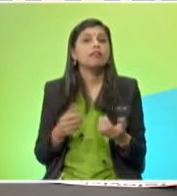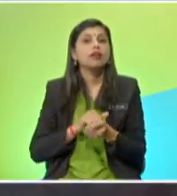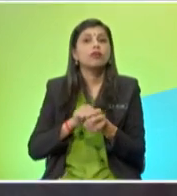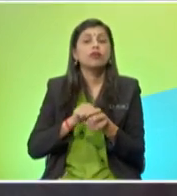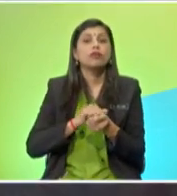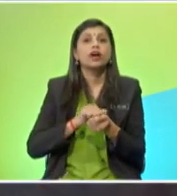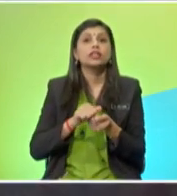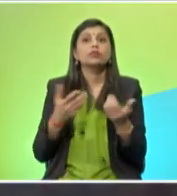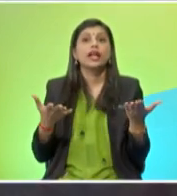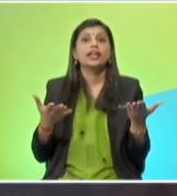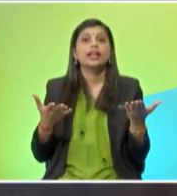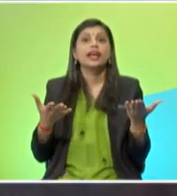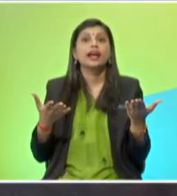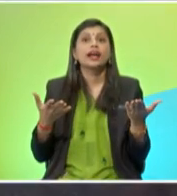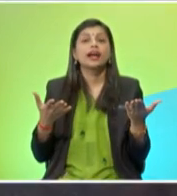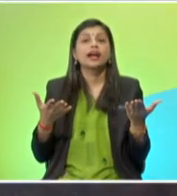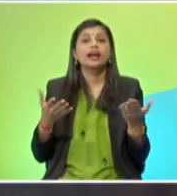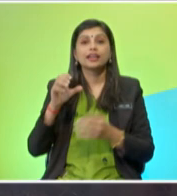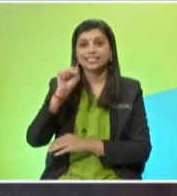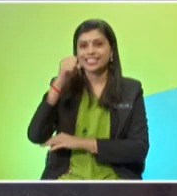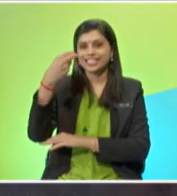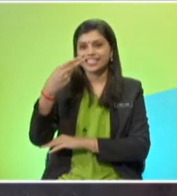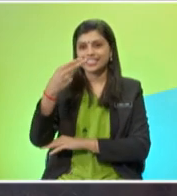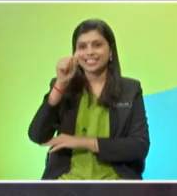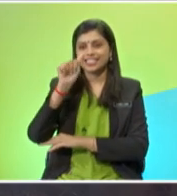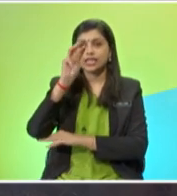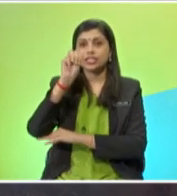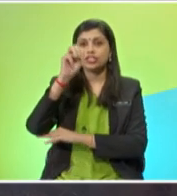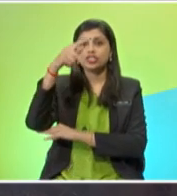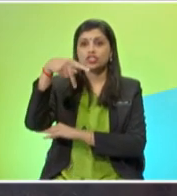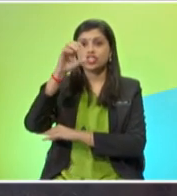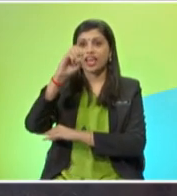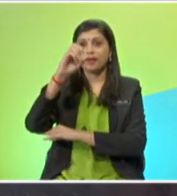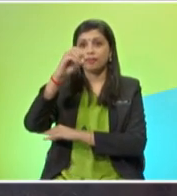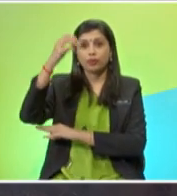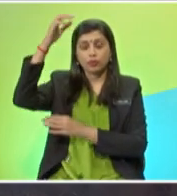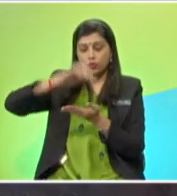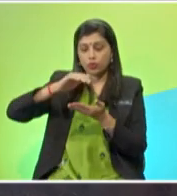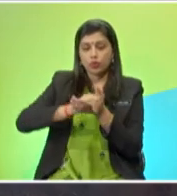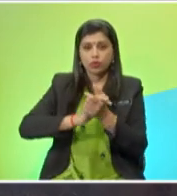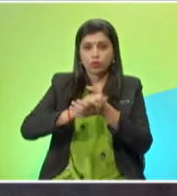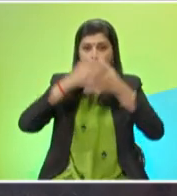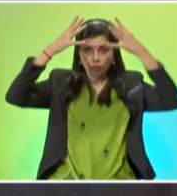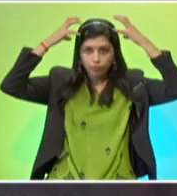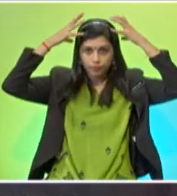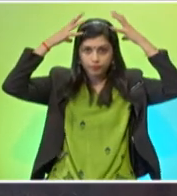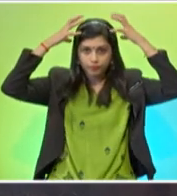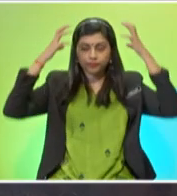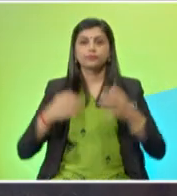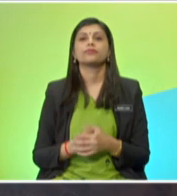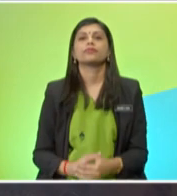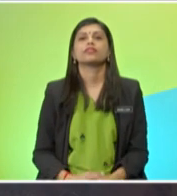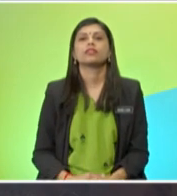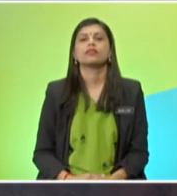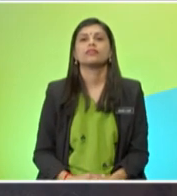it. I know the answer. What is the answer, Teacher Kenaya? The shampoo. Yes. Is it? A shampoo, that is right. Shampoo is very important. And